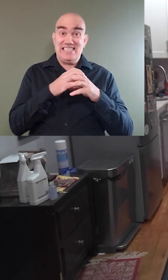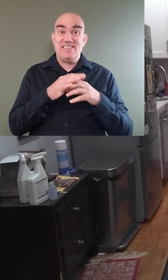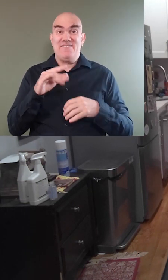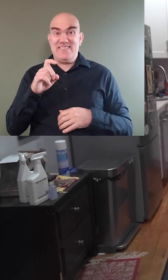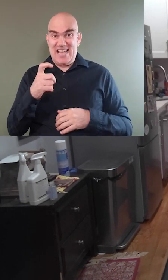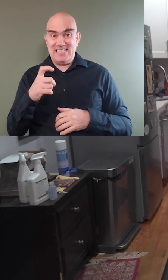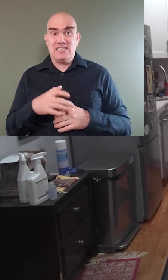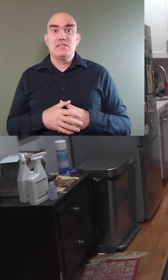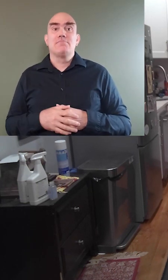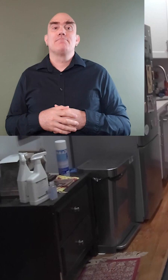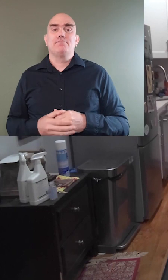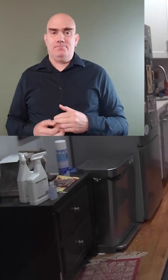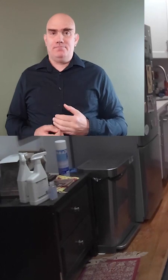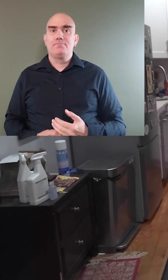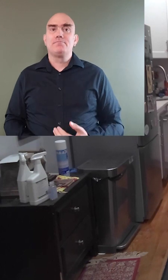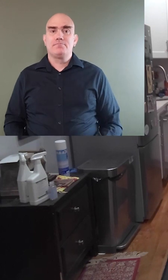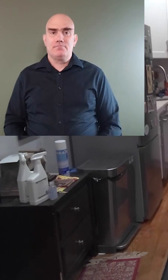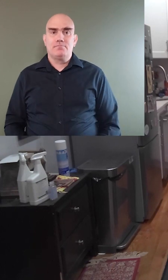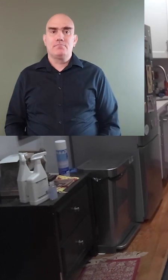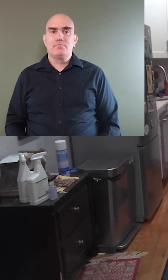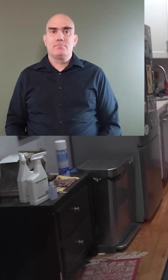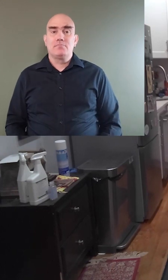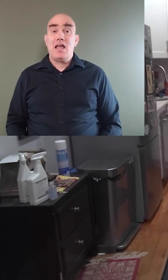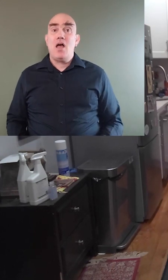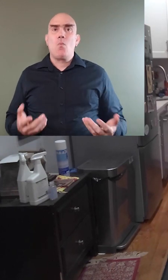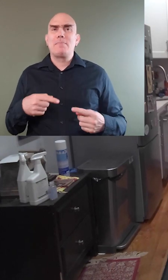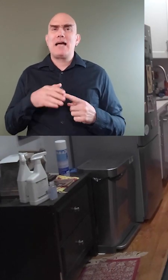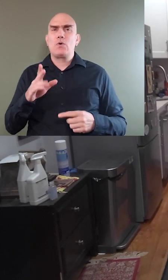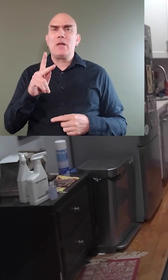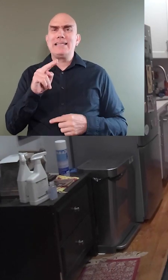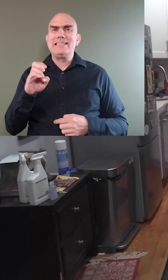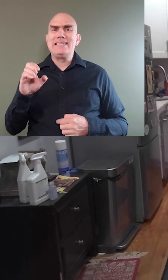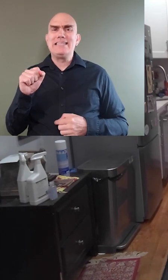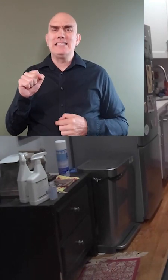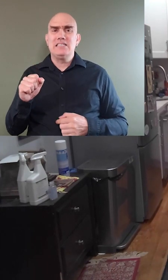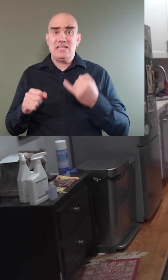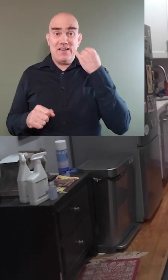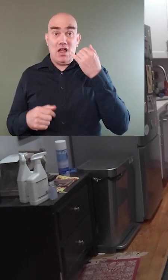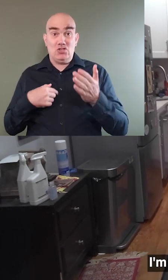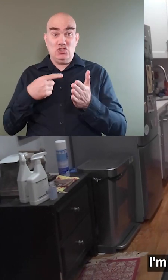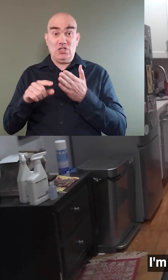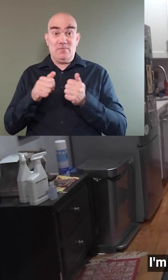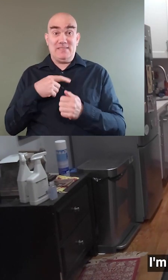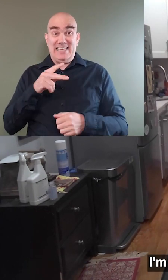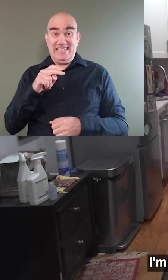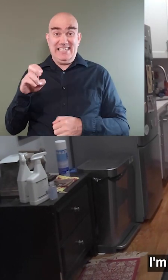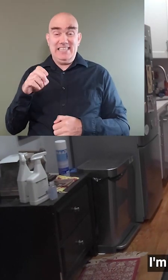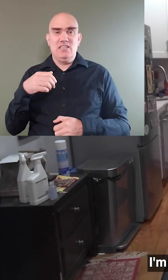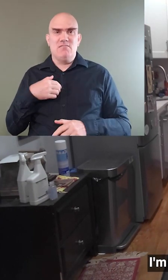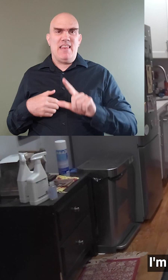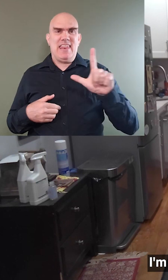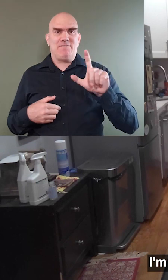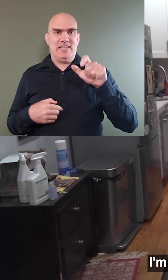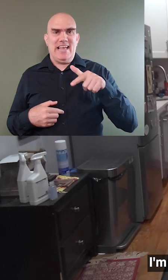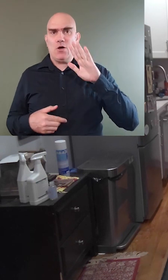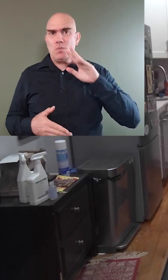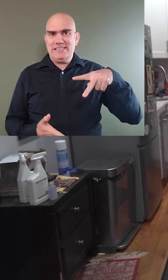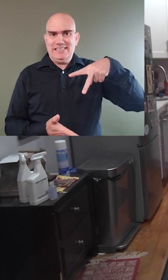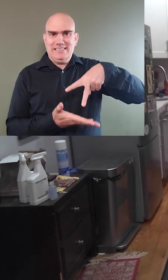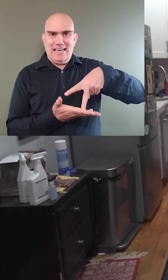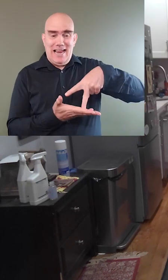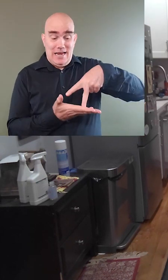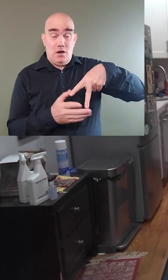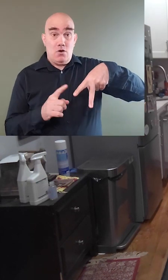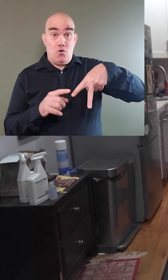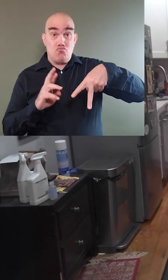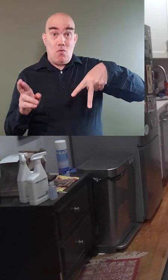shortening, flexing. Now, how about knees? If I check with my knee, I'm going to stand on my left leg and I'm going to